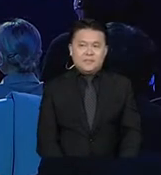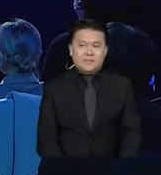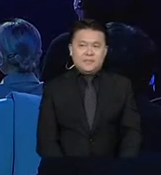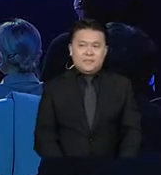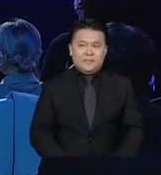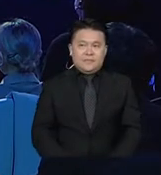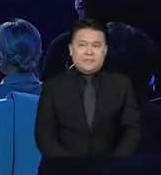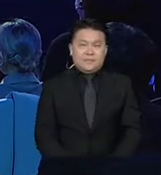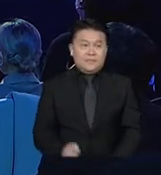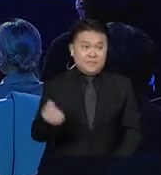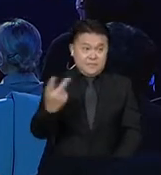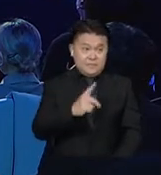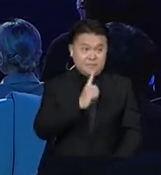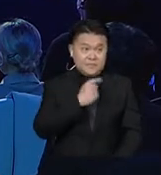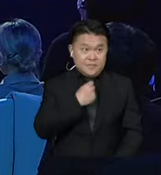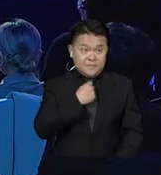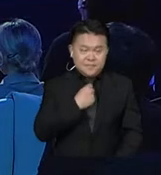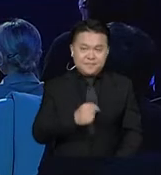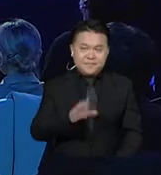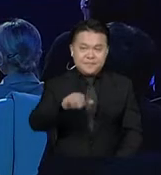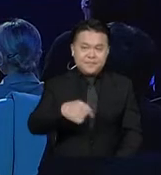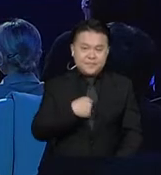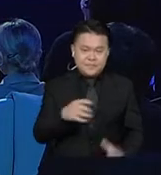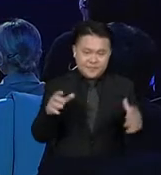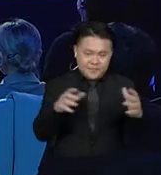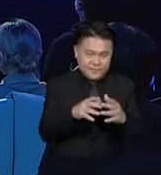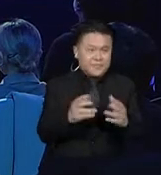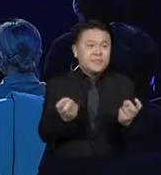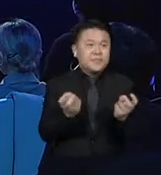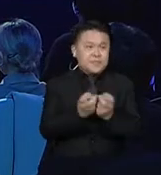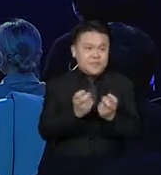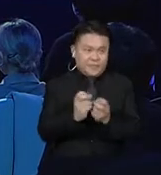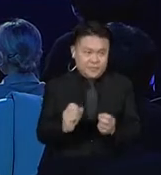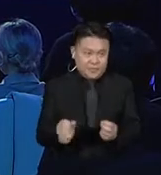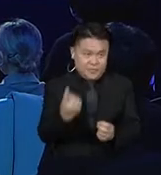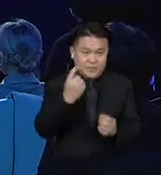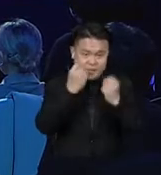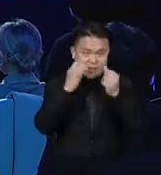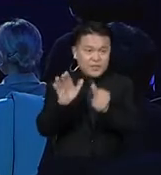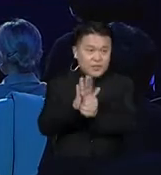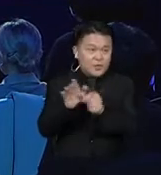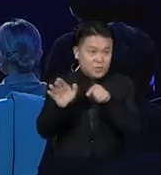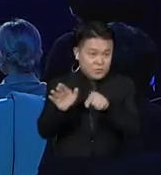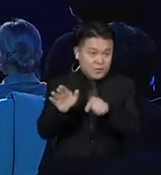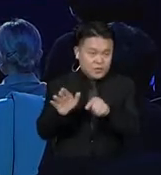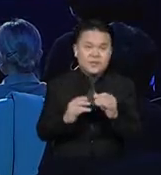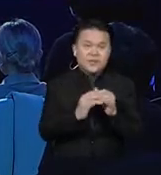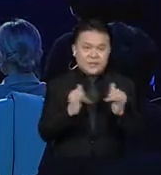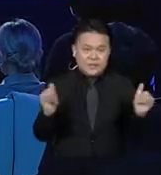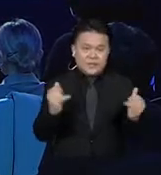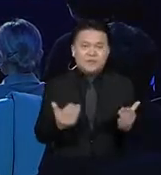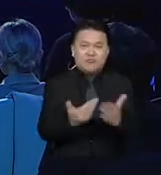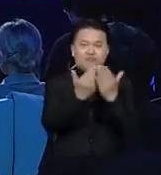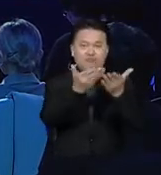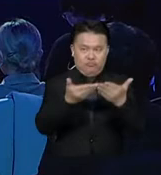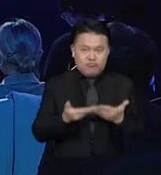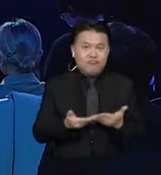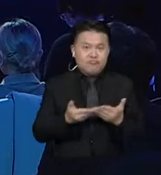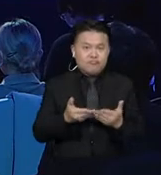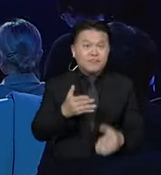Again, we see a new form of friendliness evolved in humans that allowed the cooperation, enabling our species to